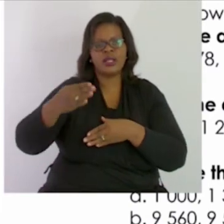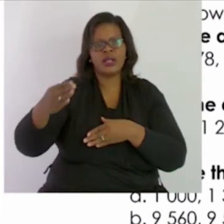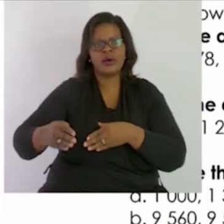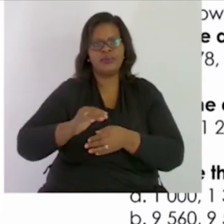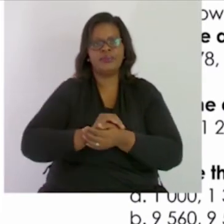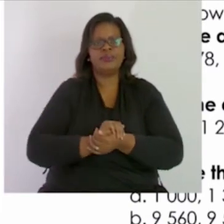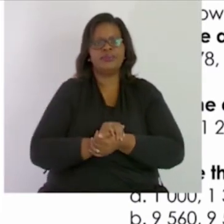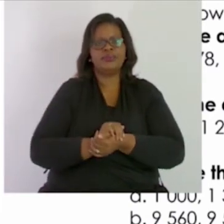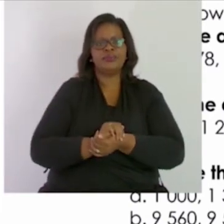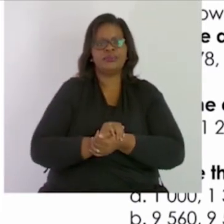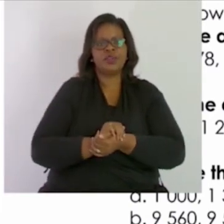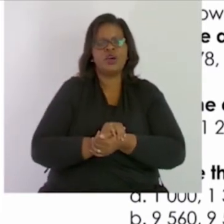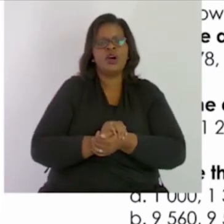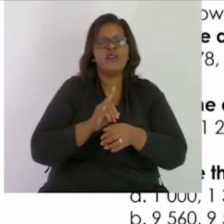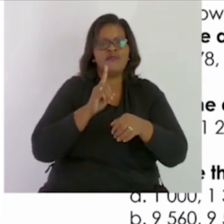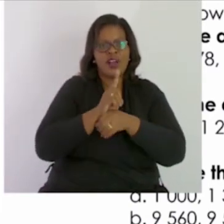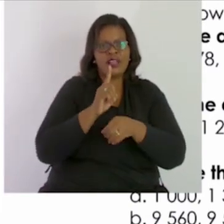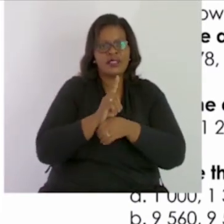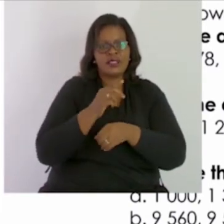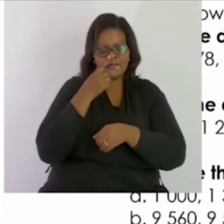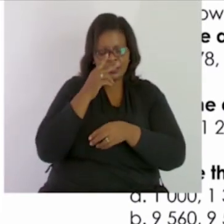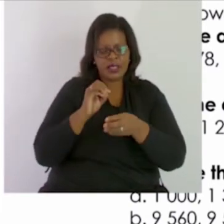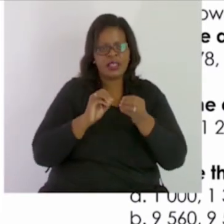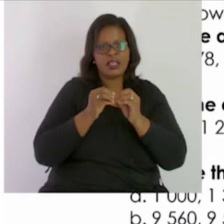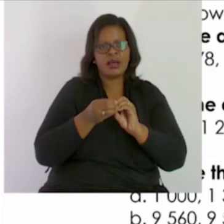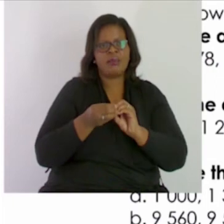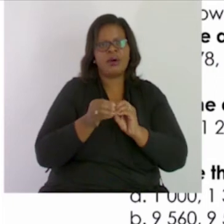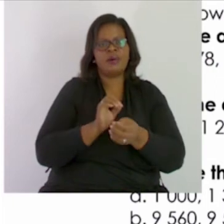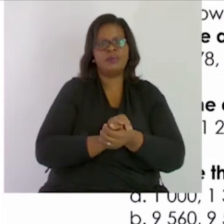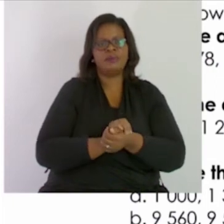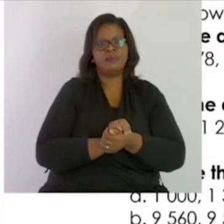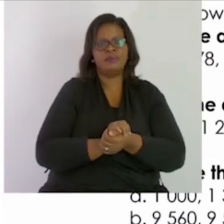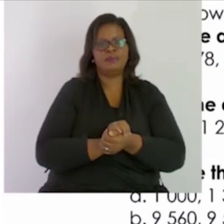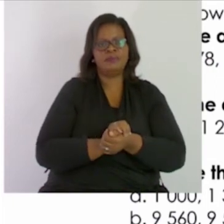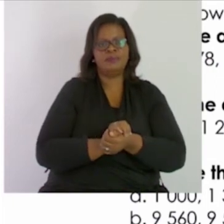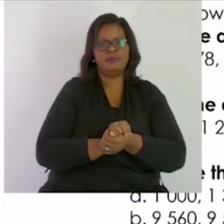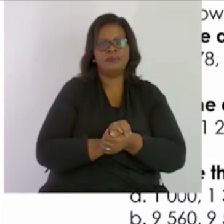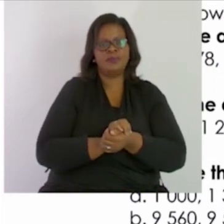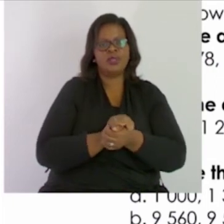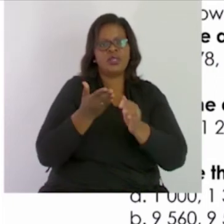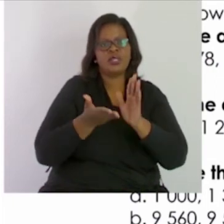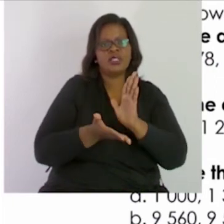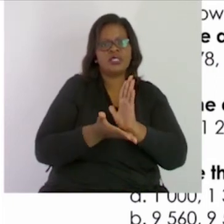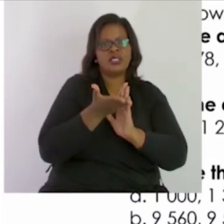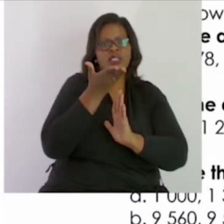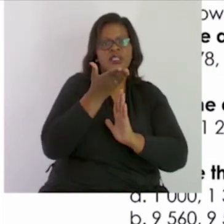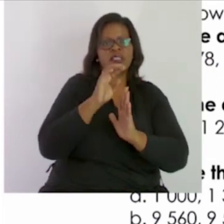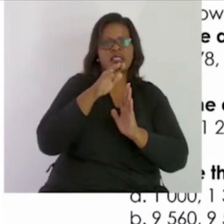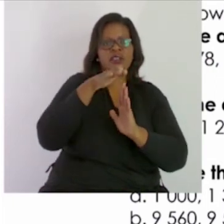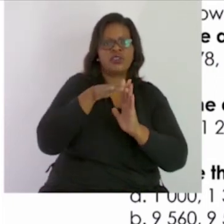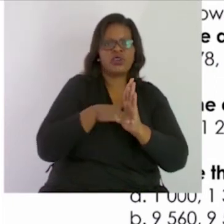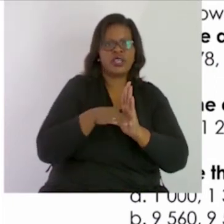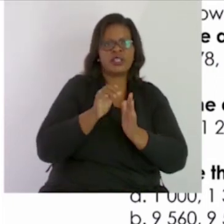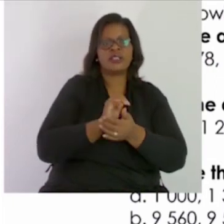we are supposed to first identify the first term. Then you see whether it's increasing or decreasing.